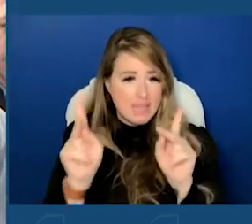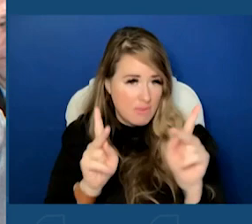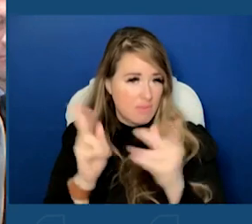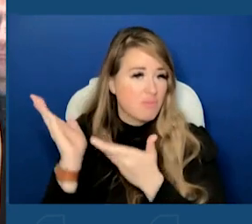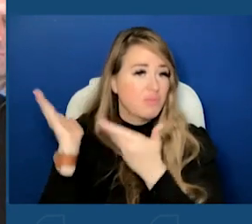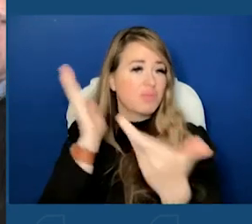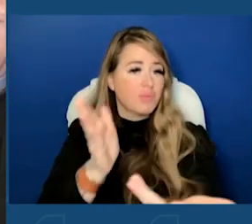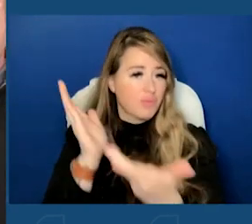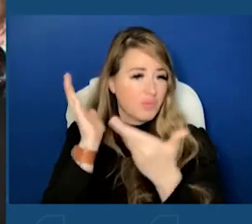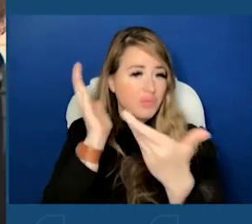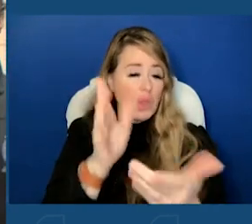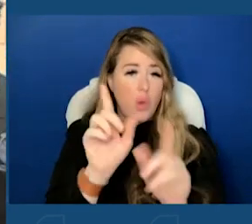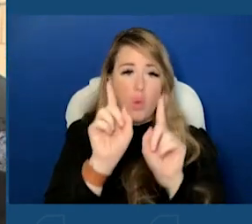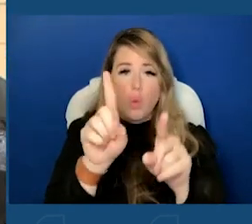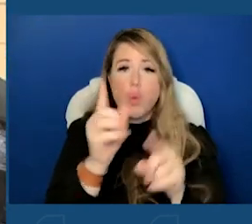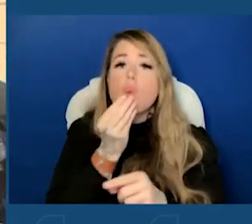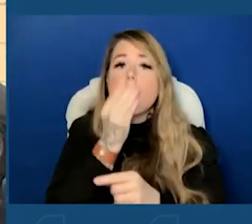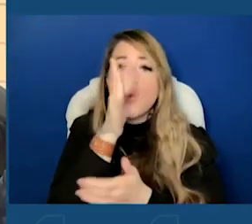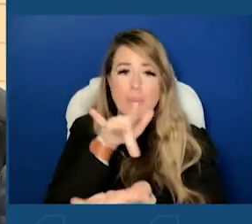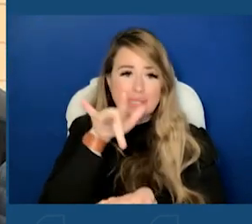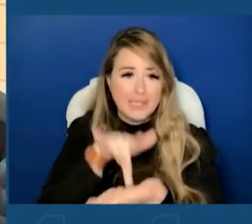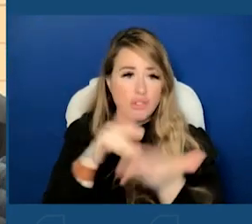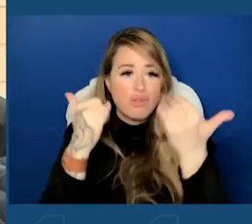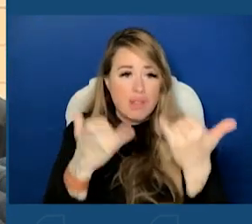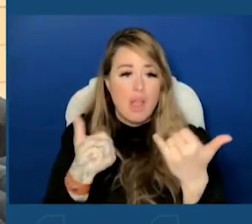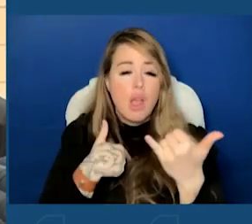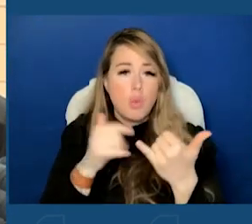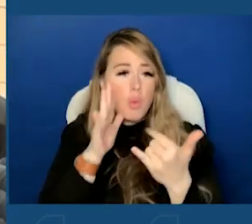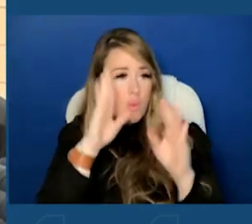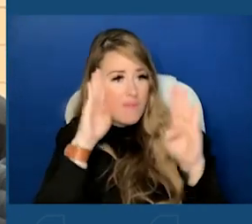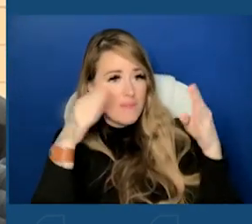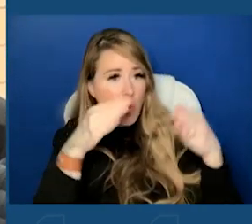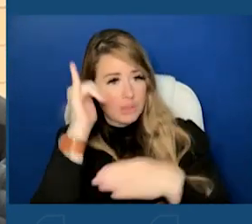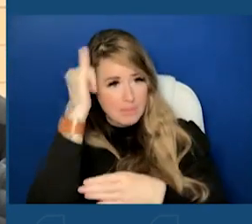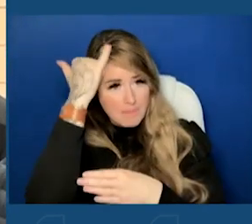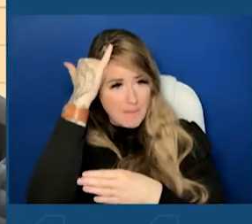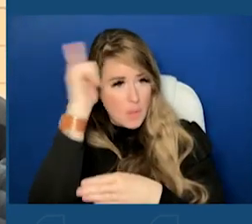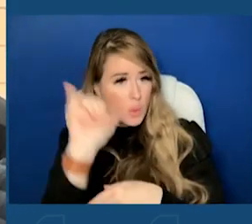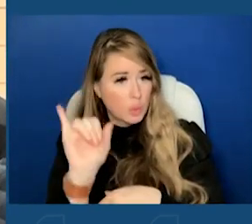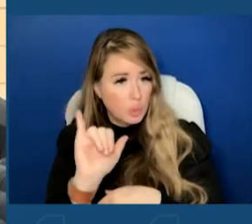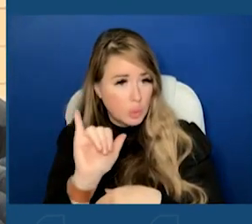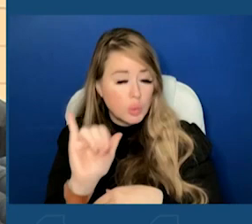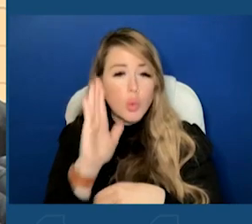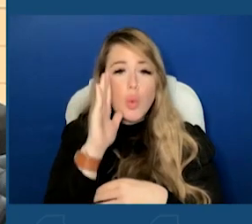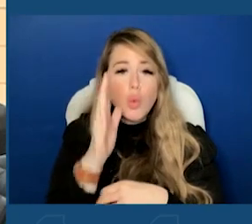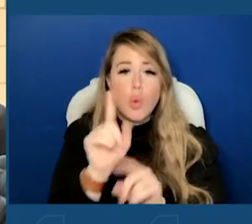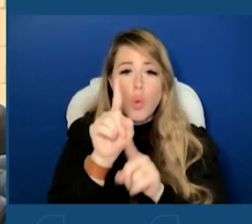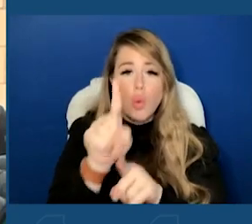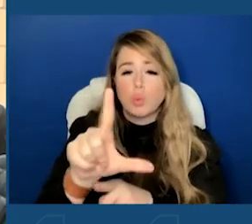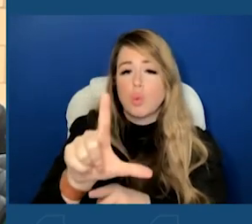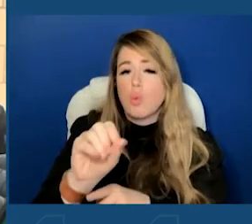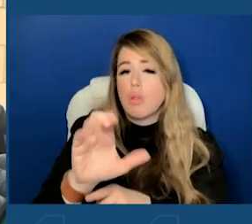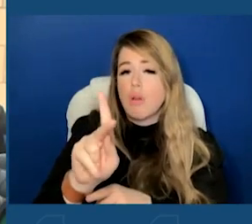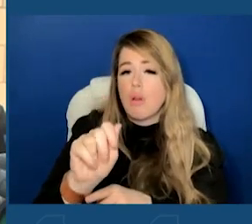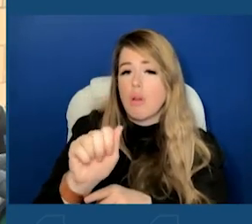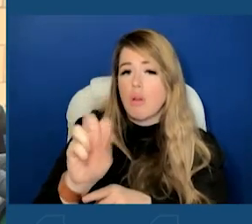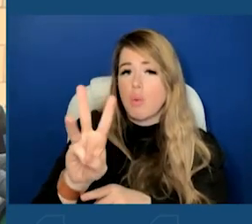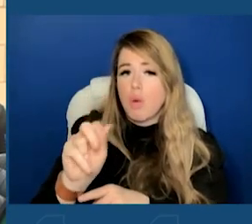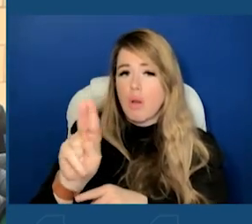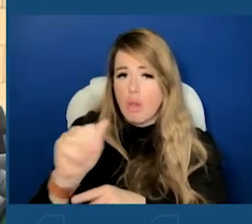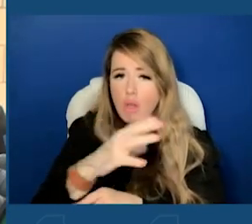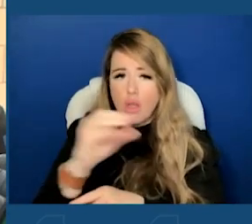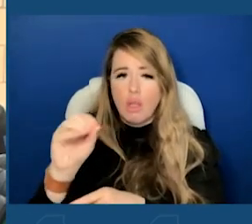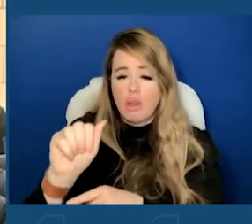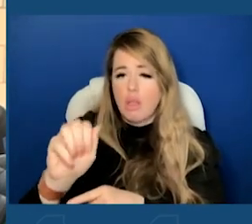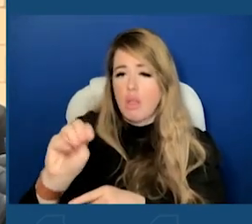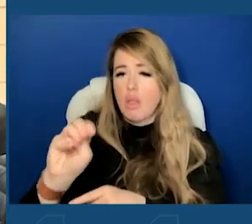centers. We are moving into Buffalo. We will also be in Lackawanna as well as Amherst. All of these